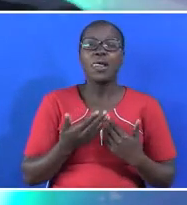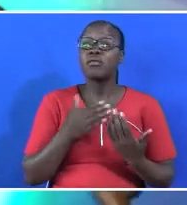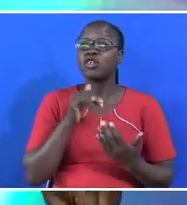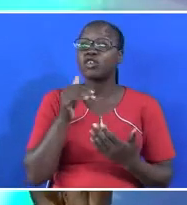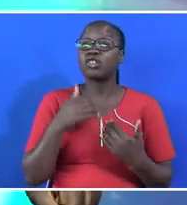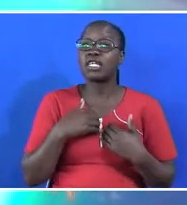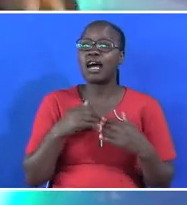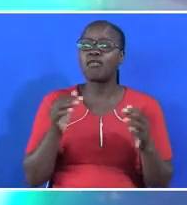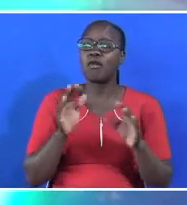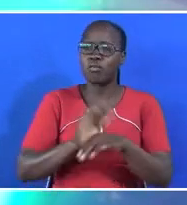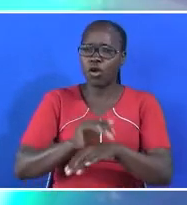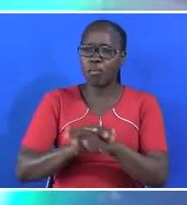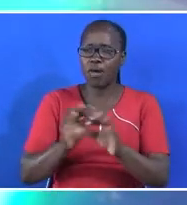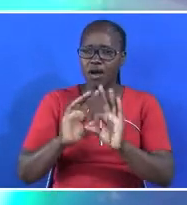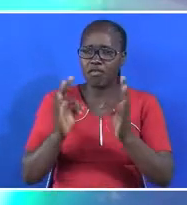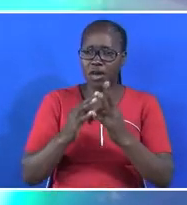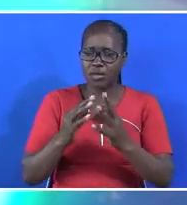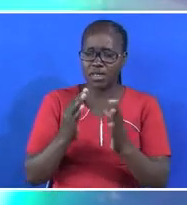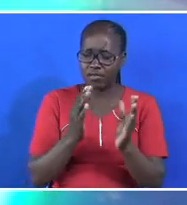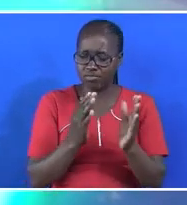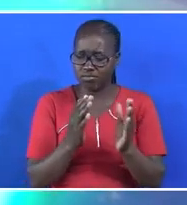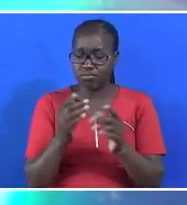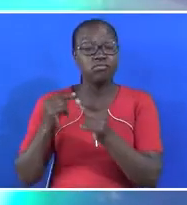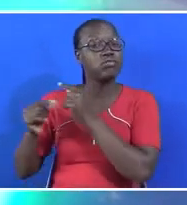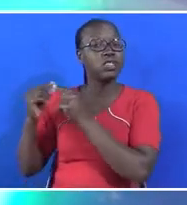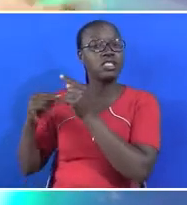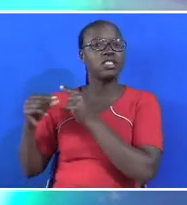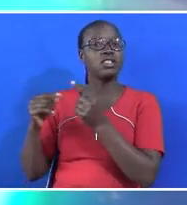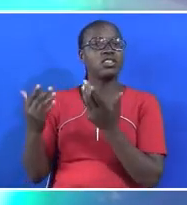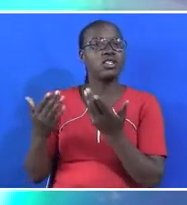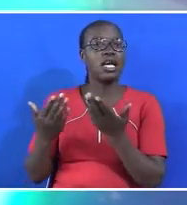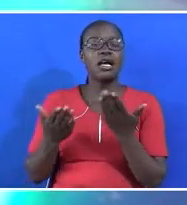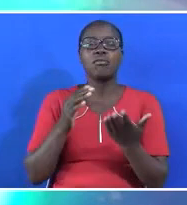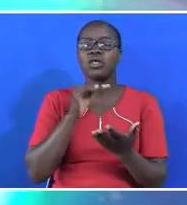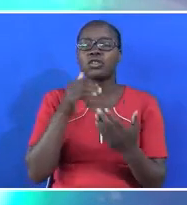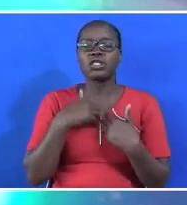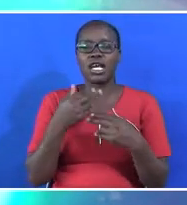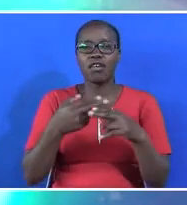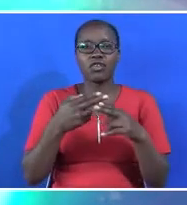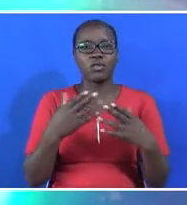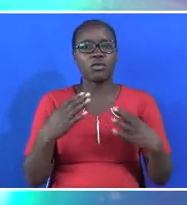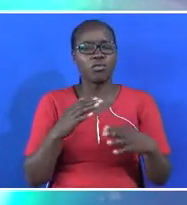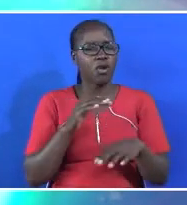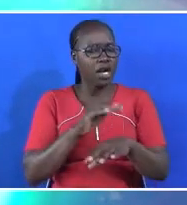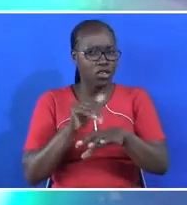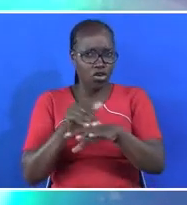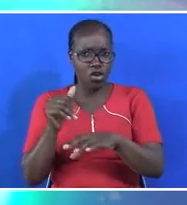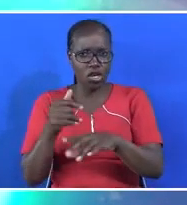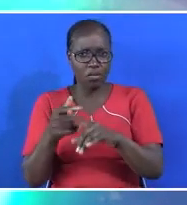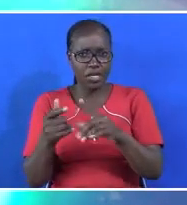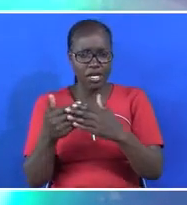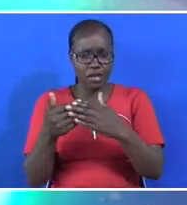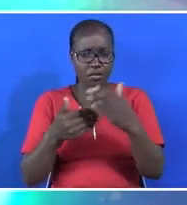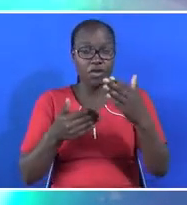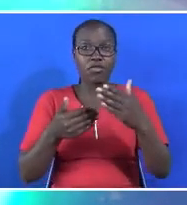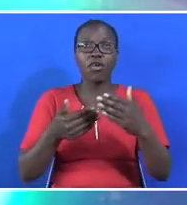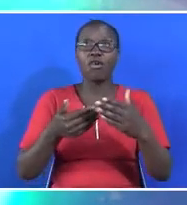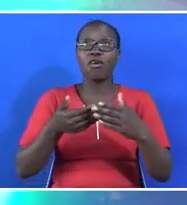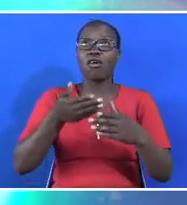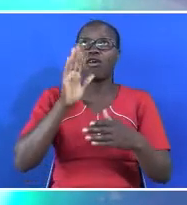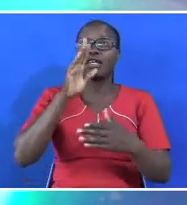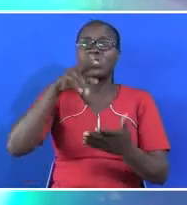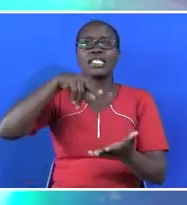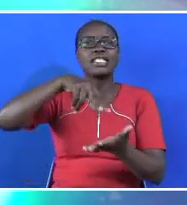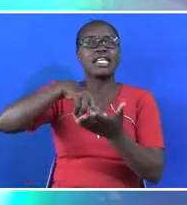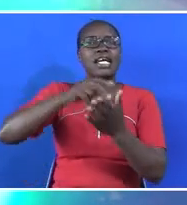family tree. Those who God honors may not have names that people can call. But before God, they stand